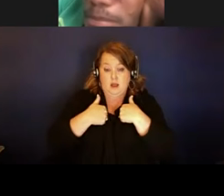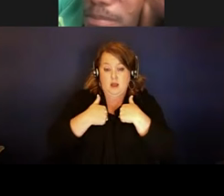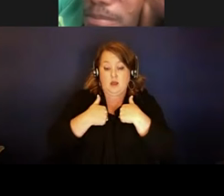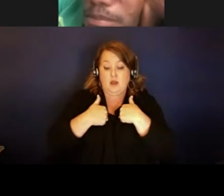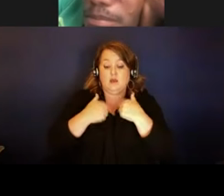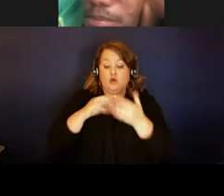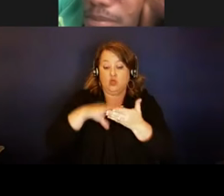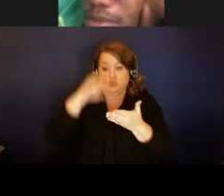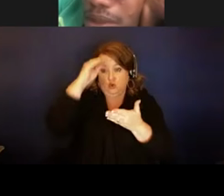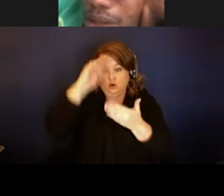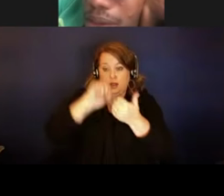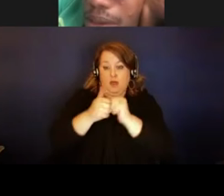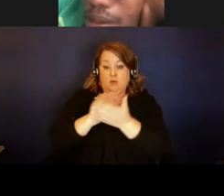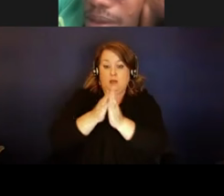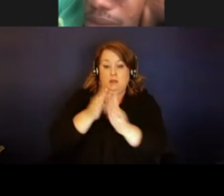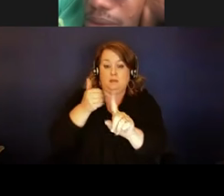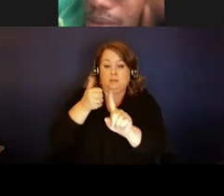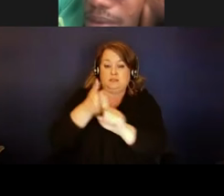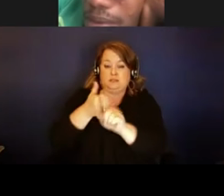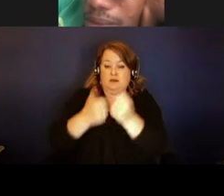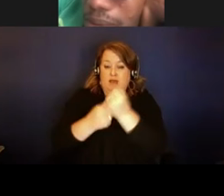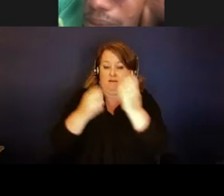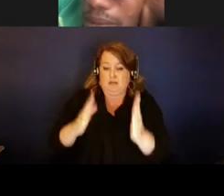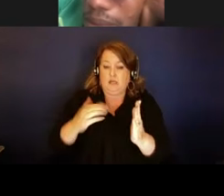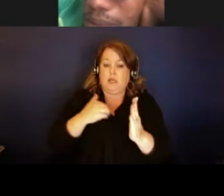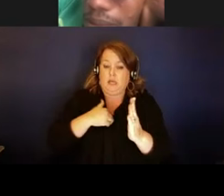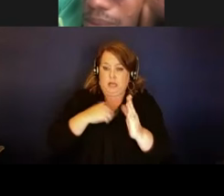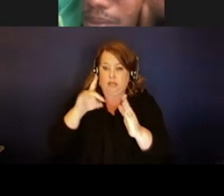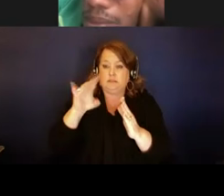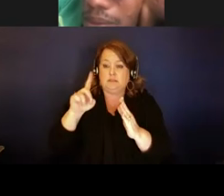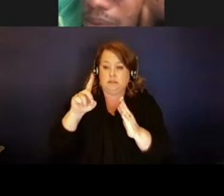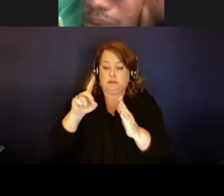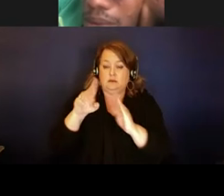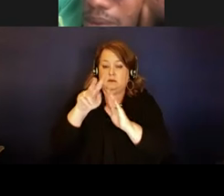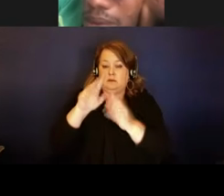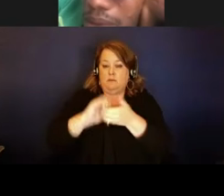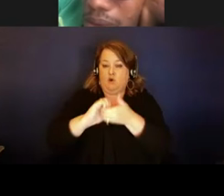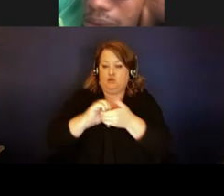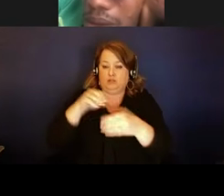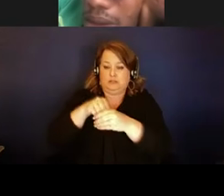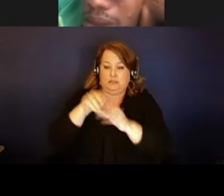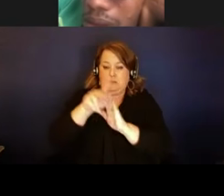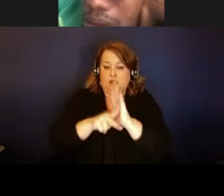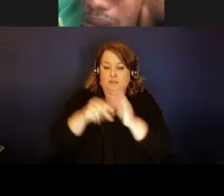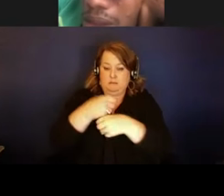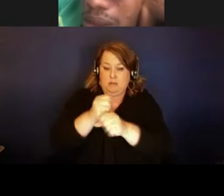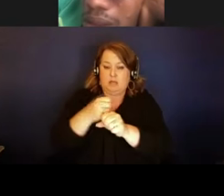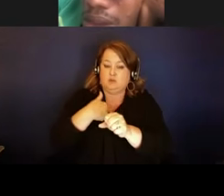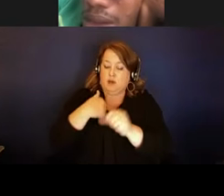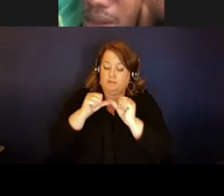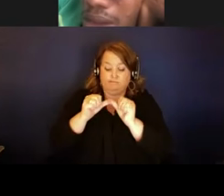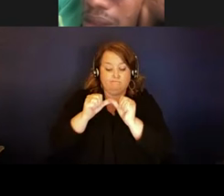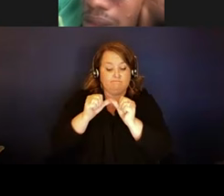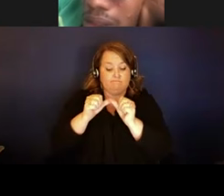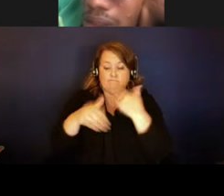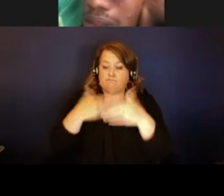learned how to be a self-advocate over there, and I did Partners in Policy Making. So I stuck with it, and I